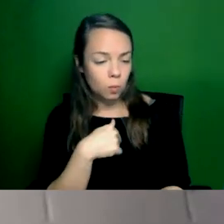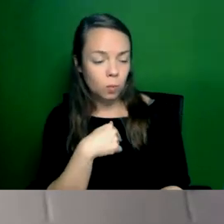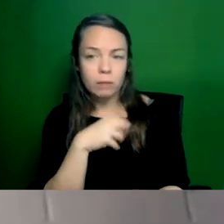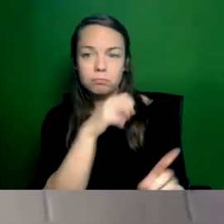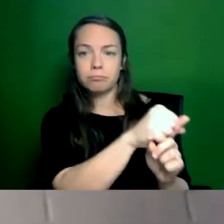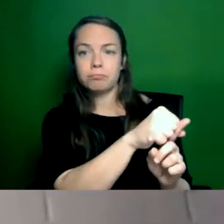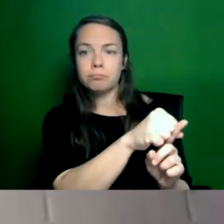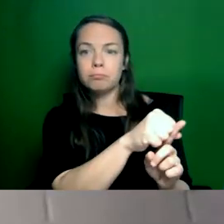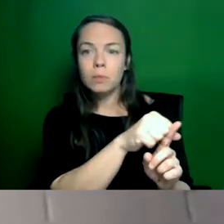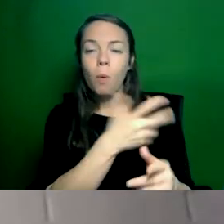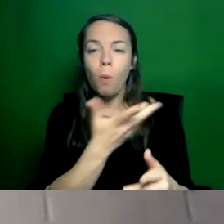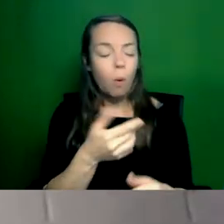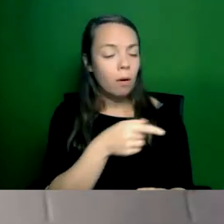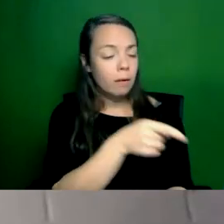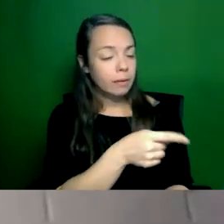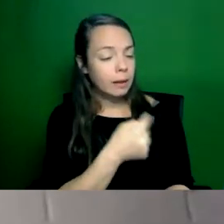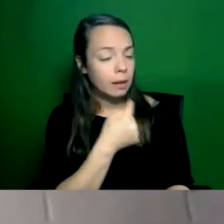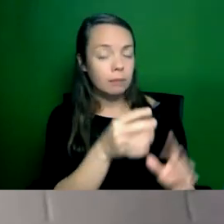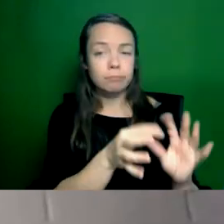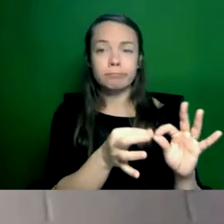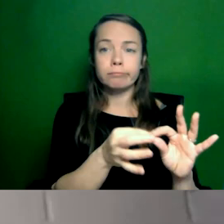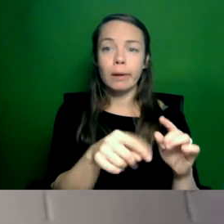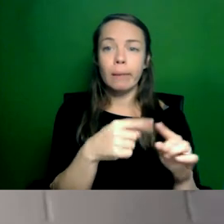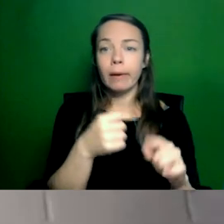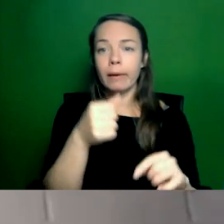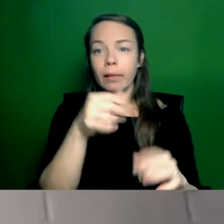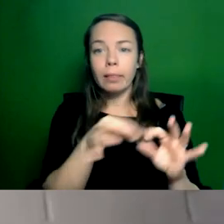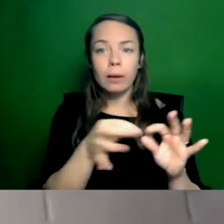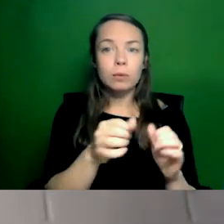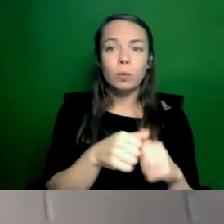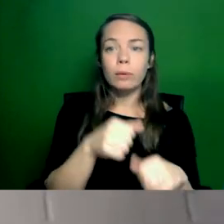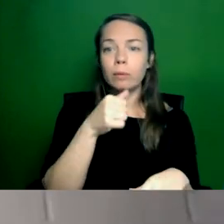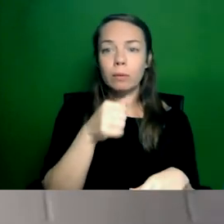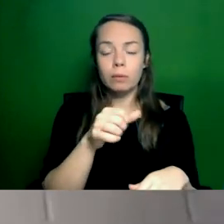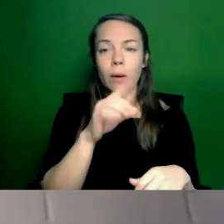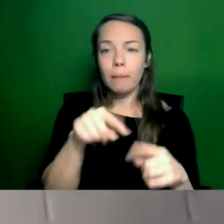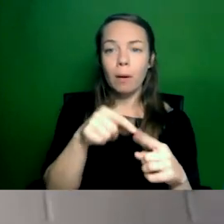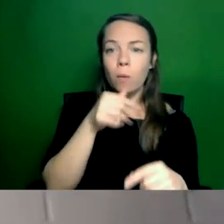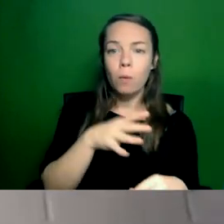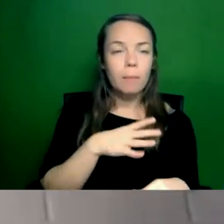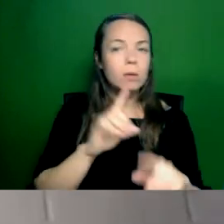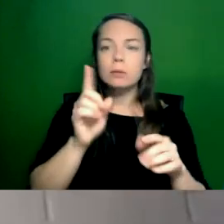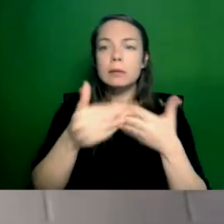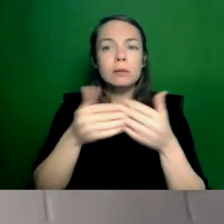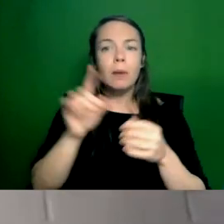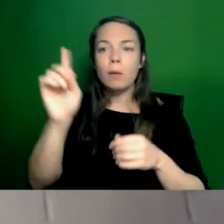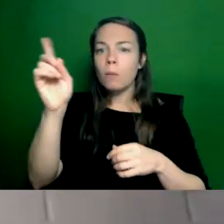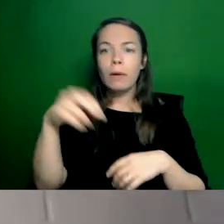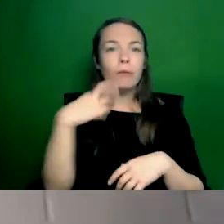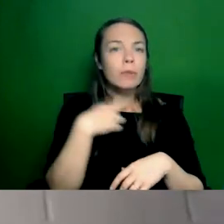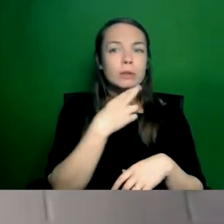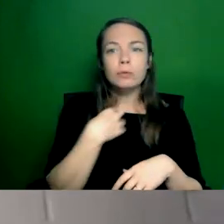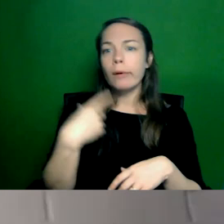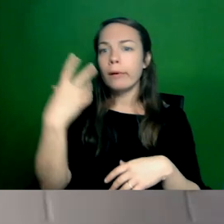describe a woman, whether it be in your barbershop, whether it be in your supermarket, whether it be at the dinner table, whether it be at, you know, we're rolling around